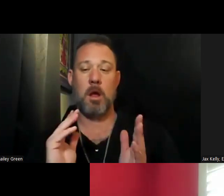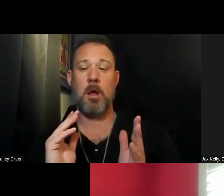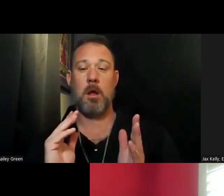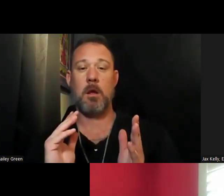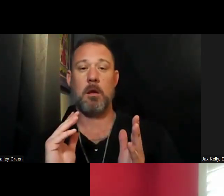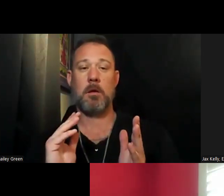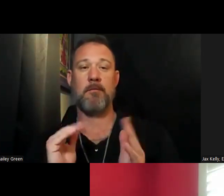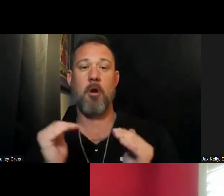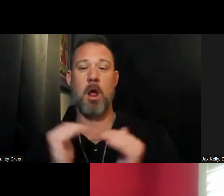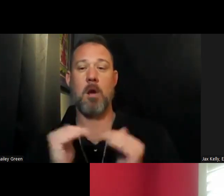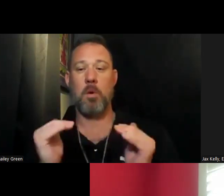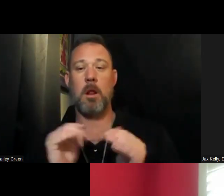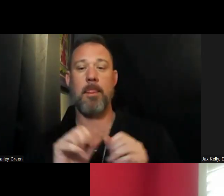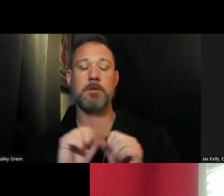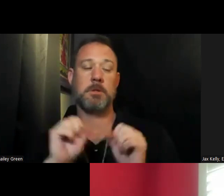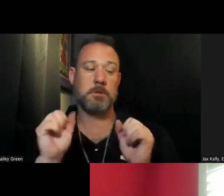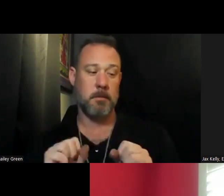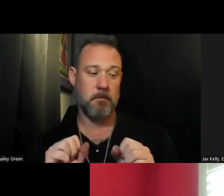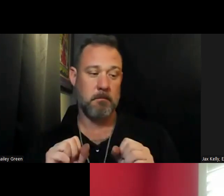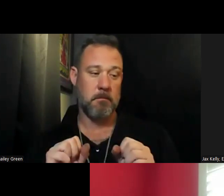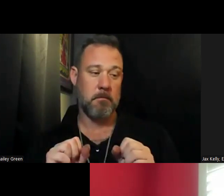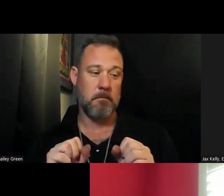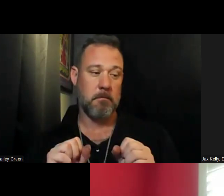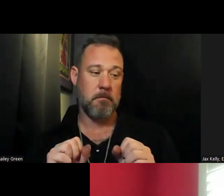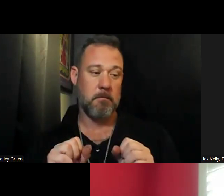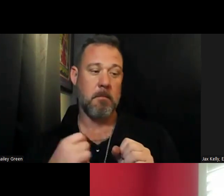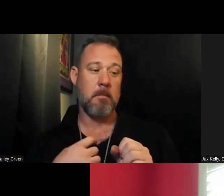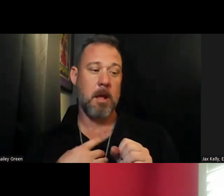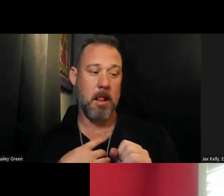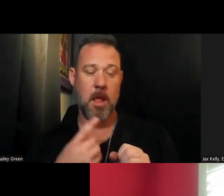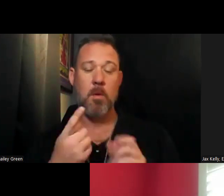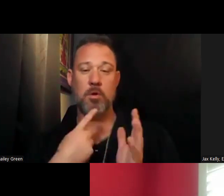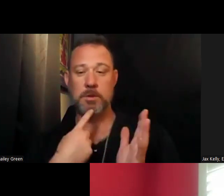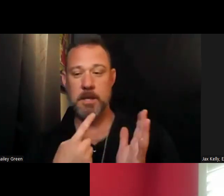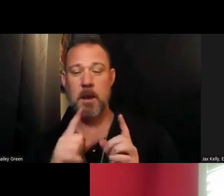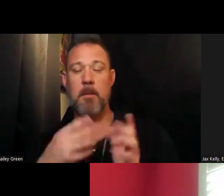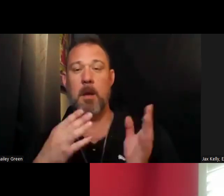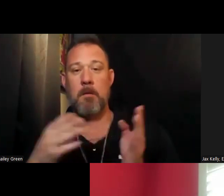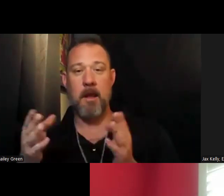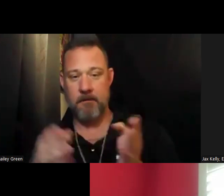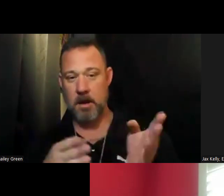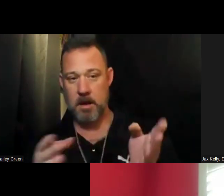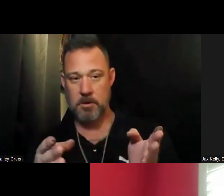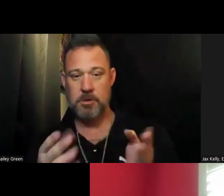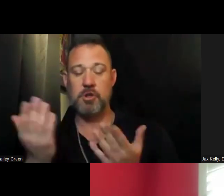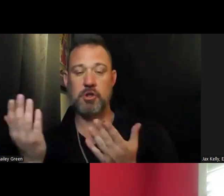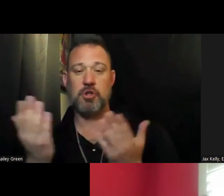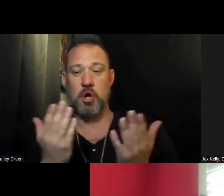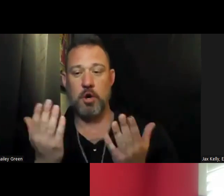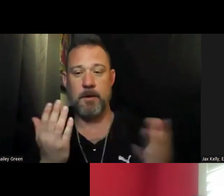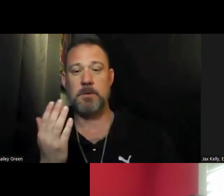throughout these systems. I especially liked what you said about navigation is a